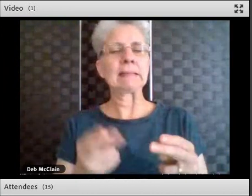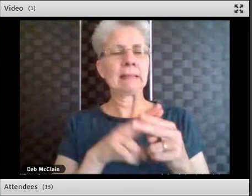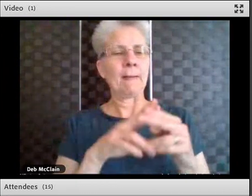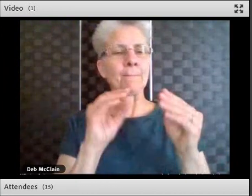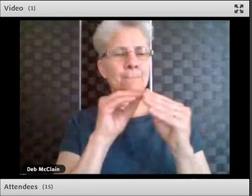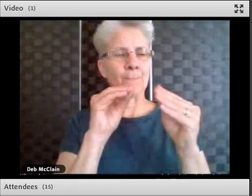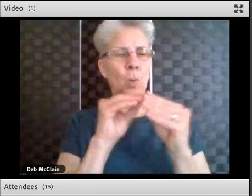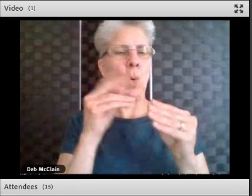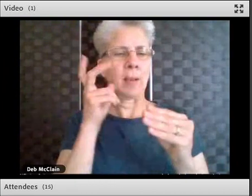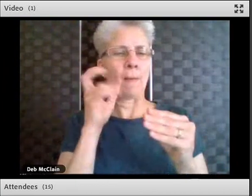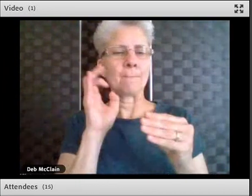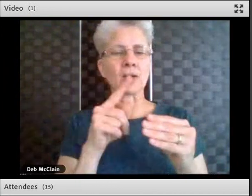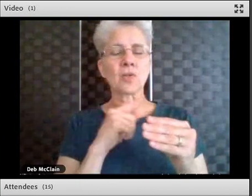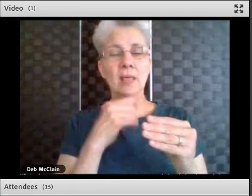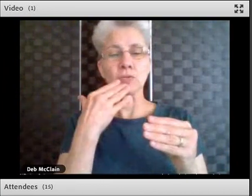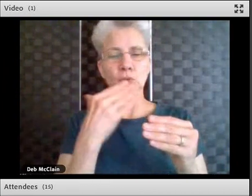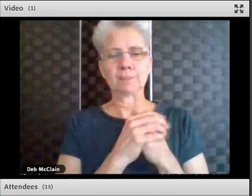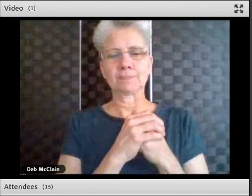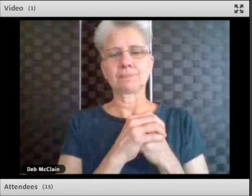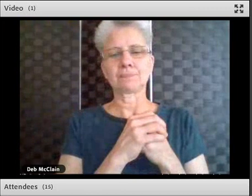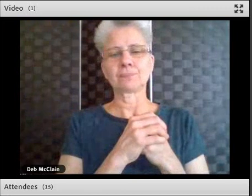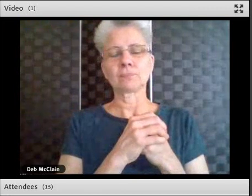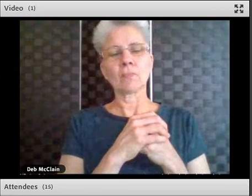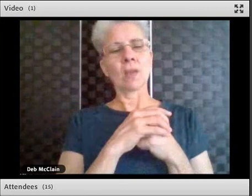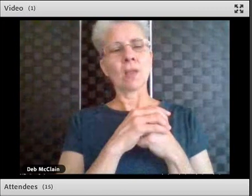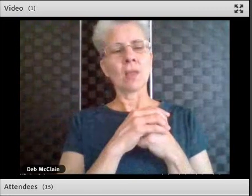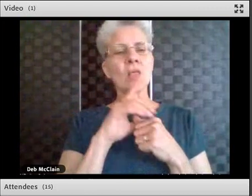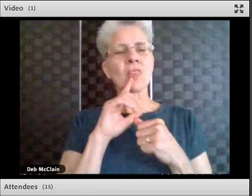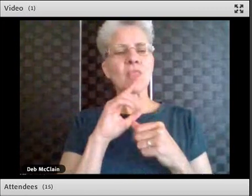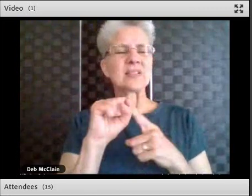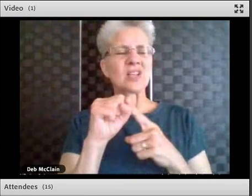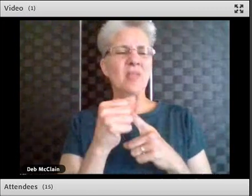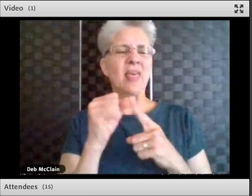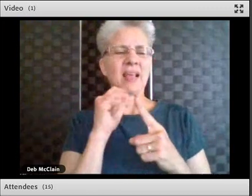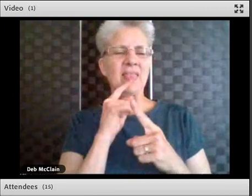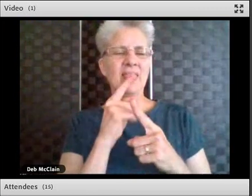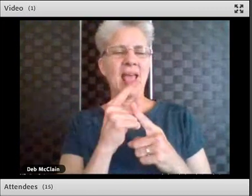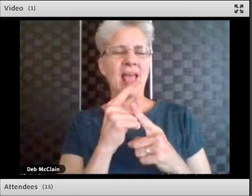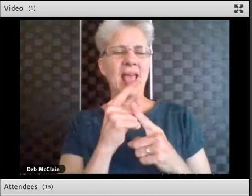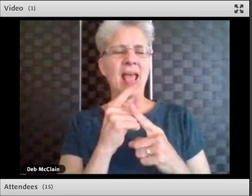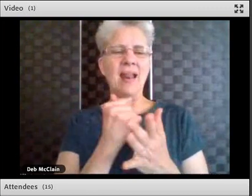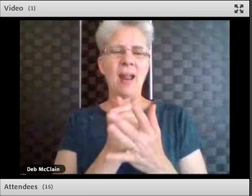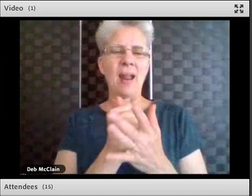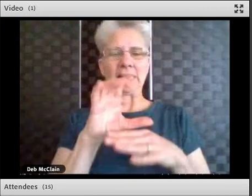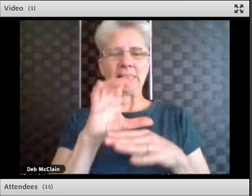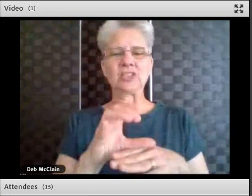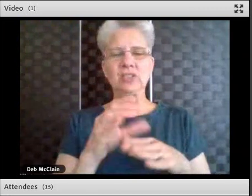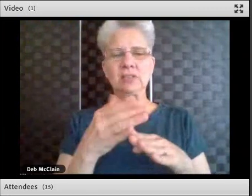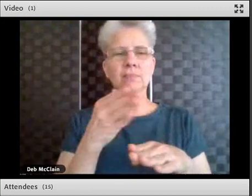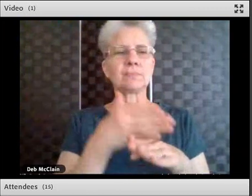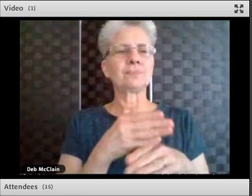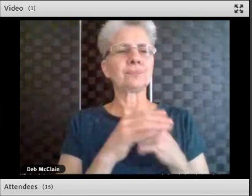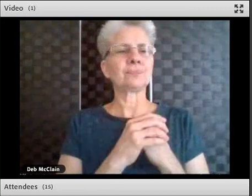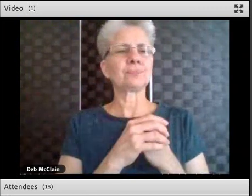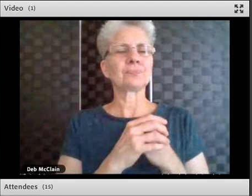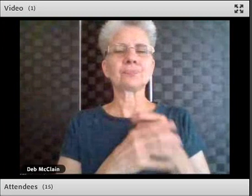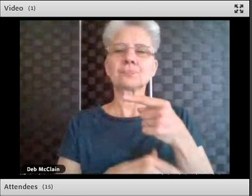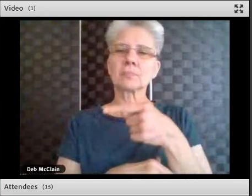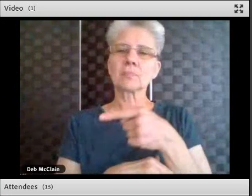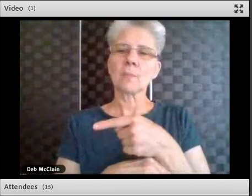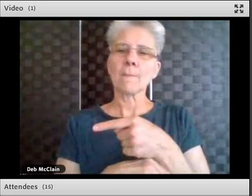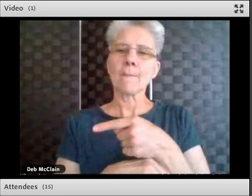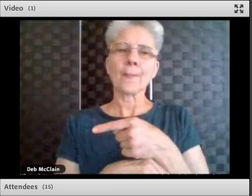time. So that's good. There are circumstances that can mitigate these conditions to a